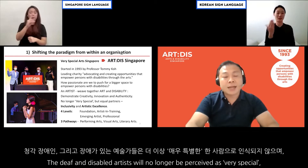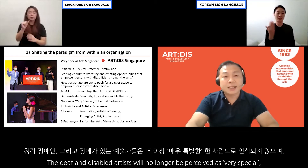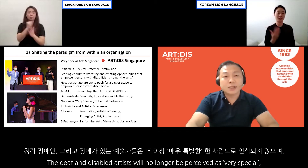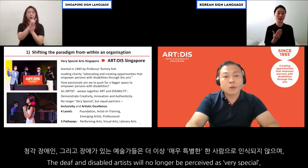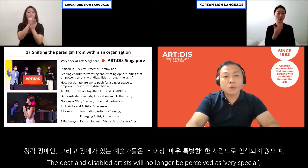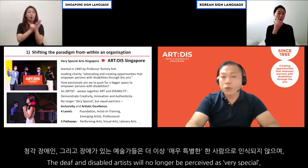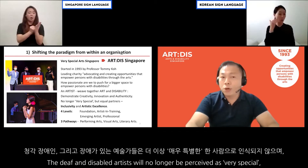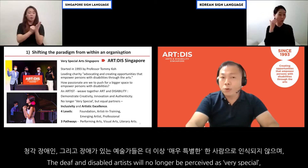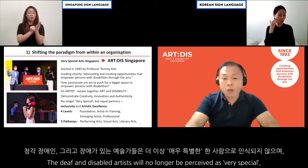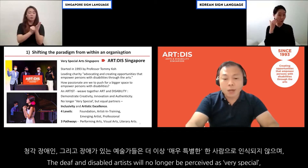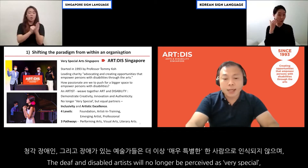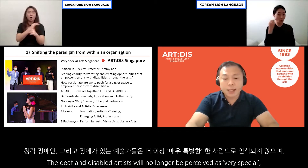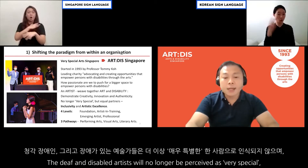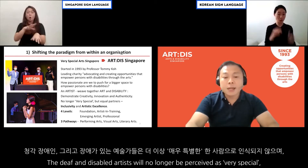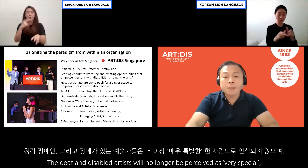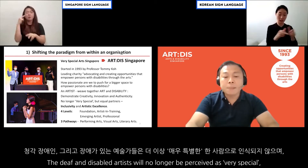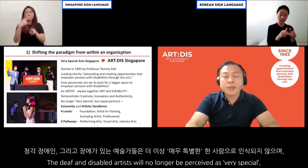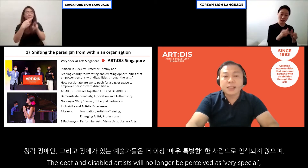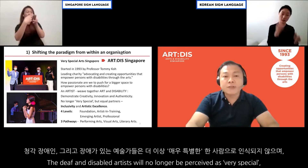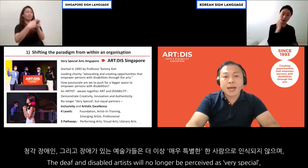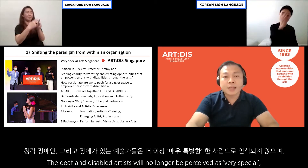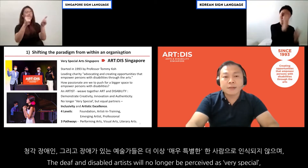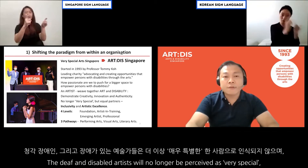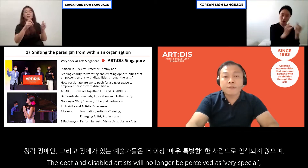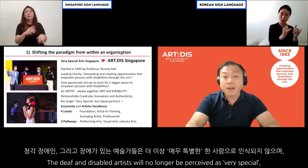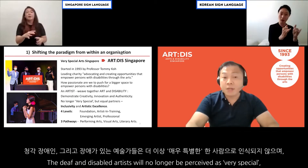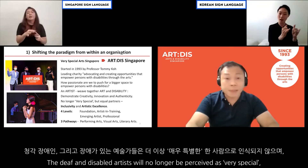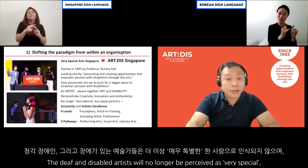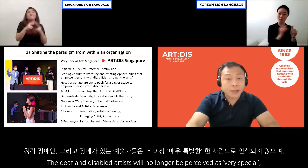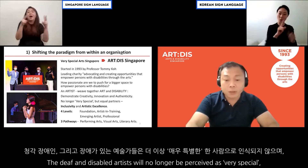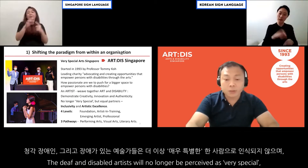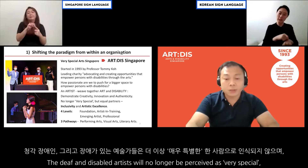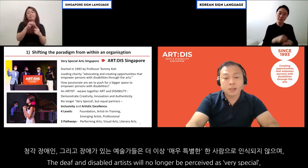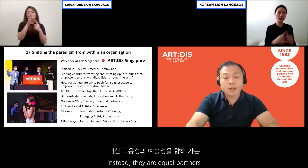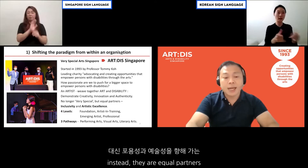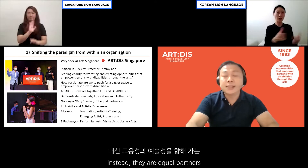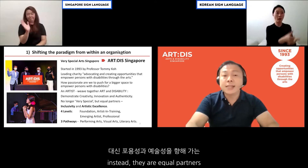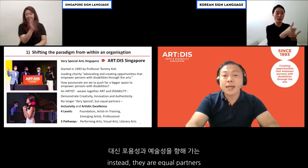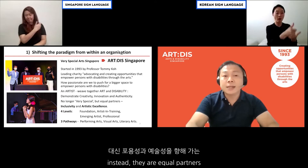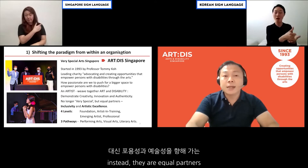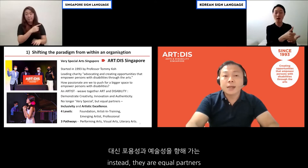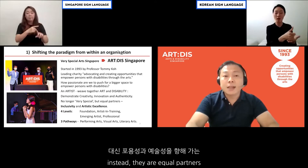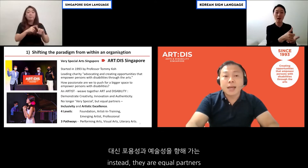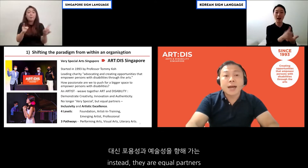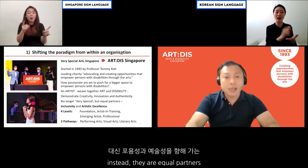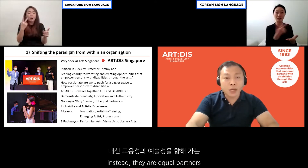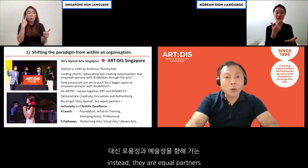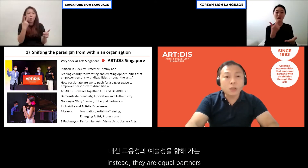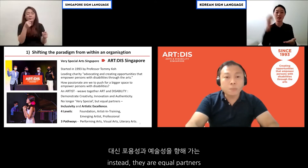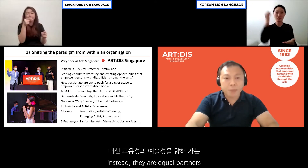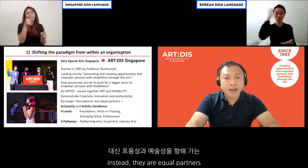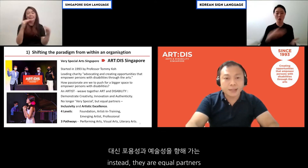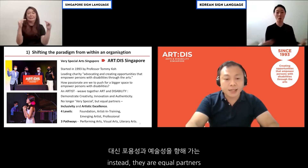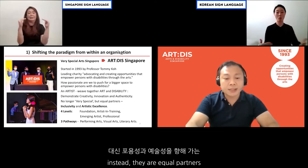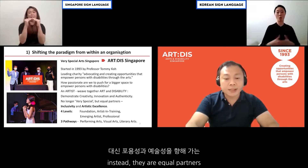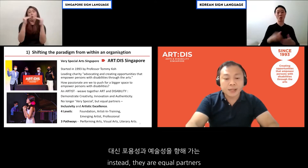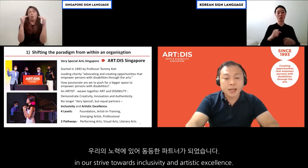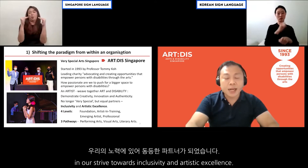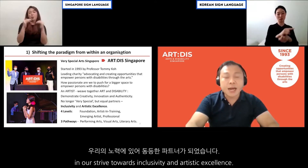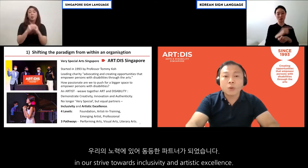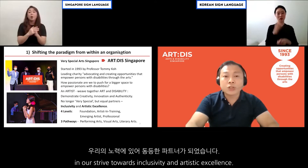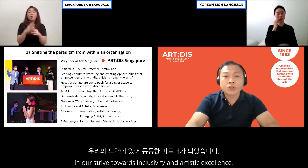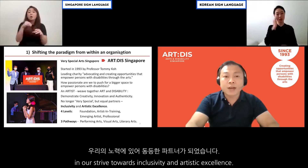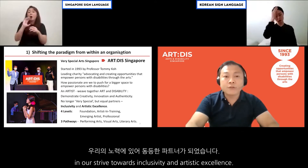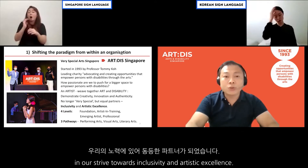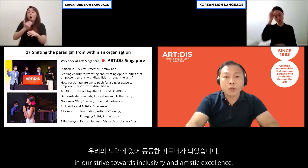disabled artists will no longer be perceived as very special. Instead, they are equal partners